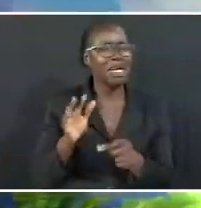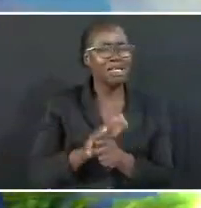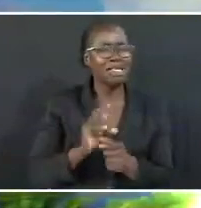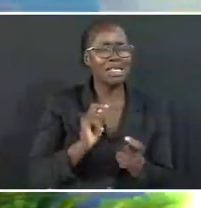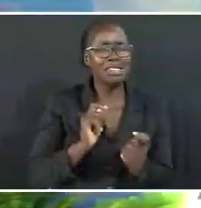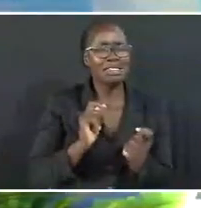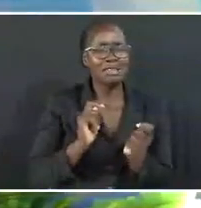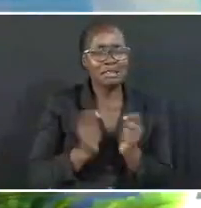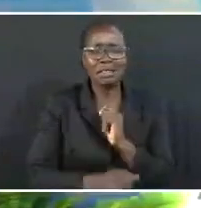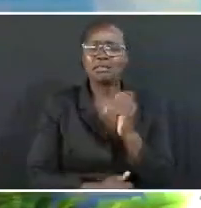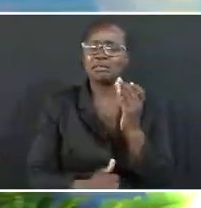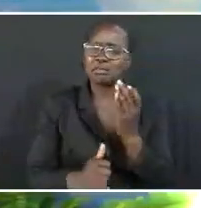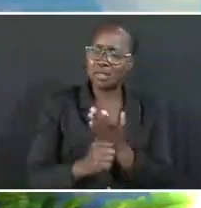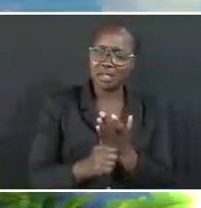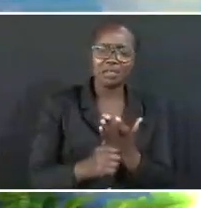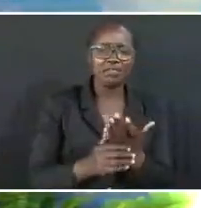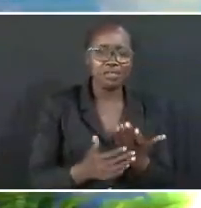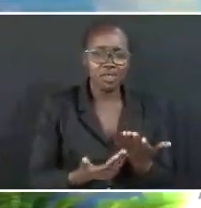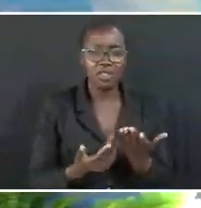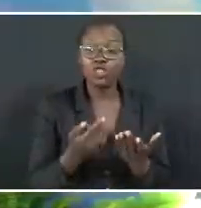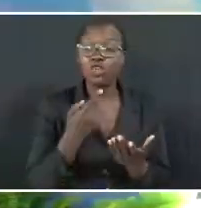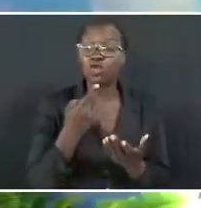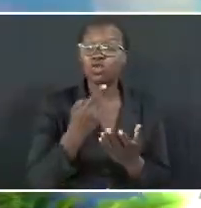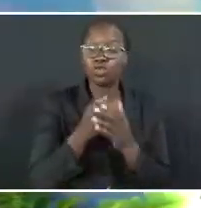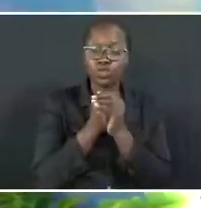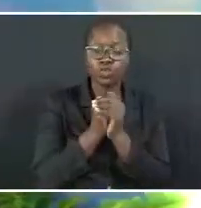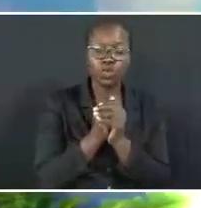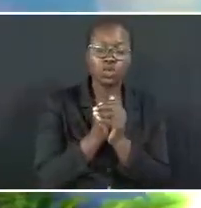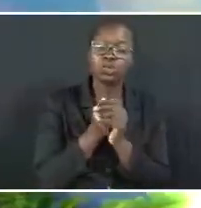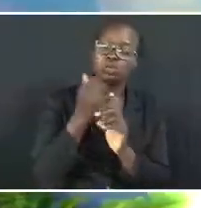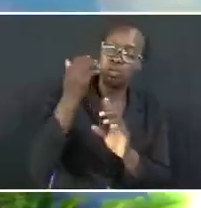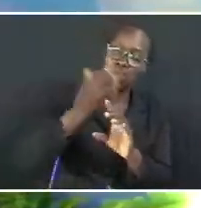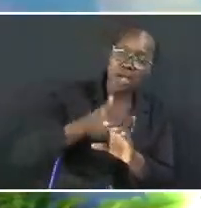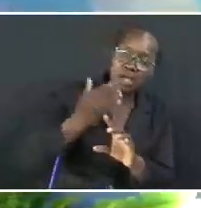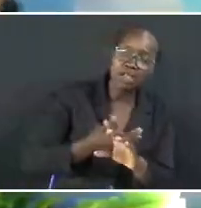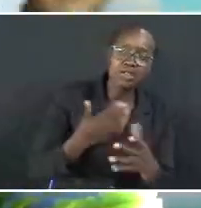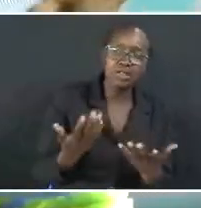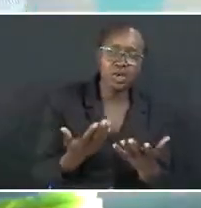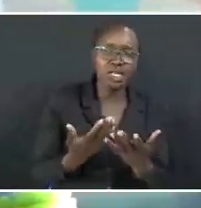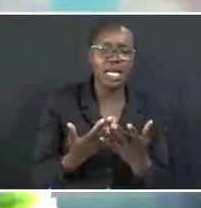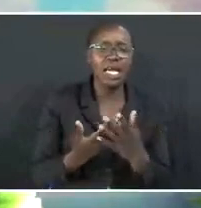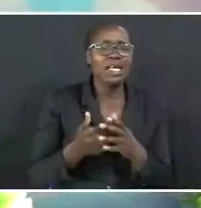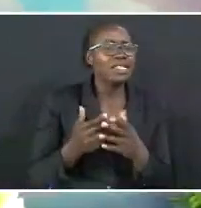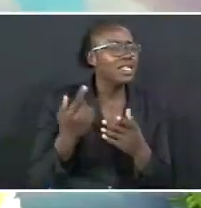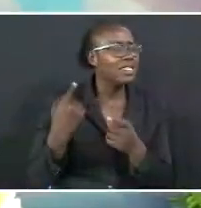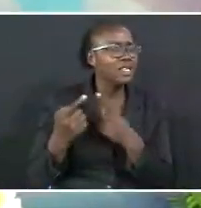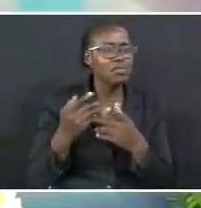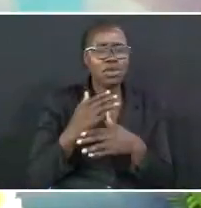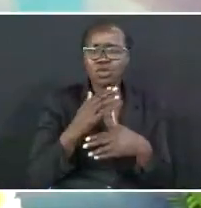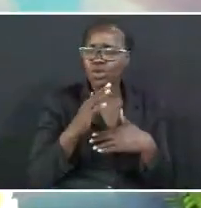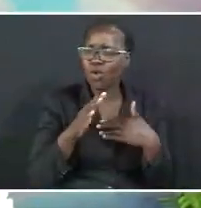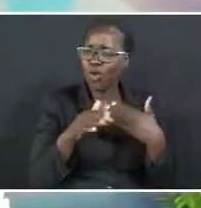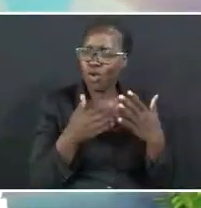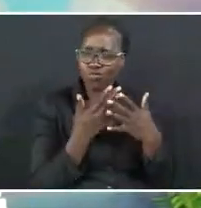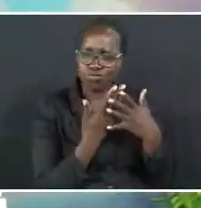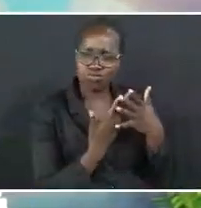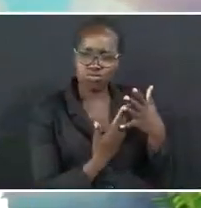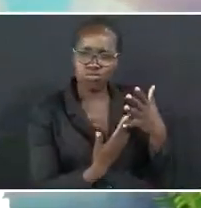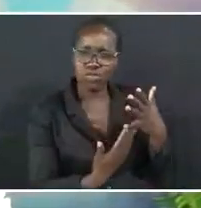changed their names. They were told to worship the idols. They went through all these things. But